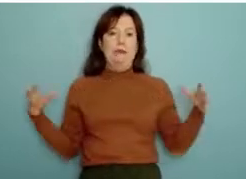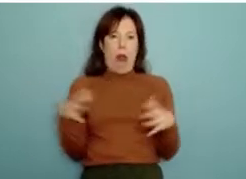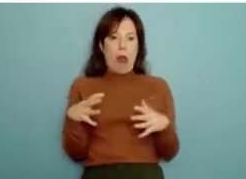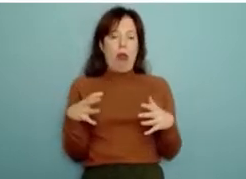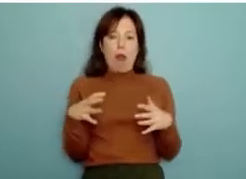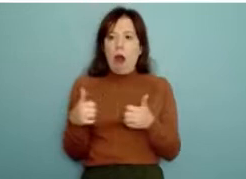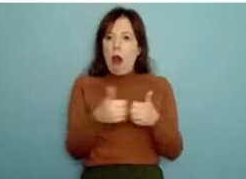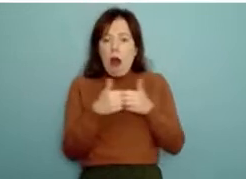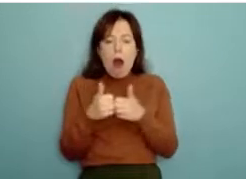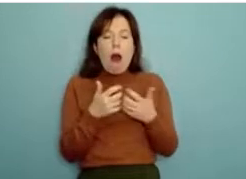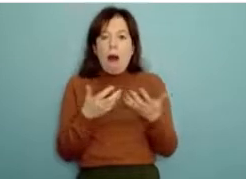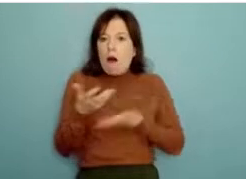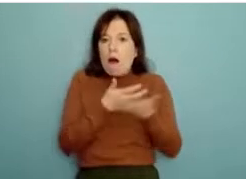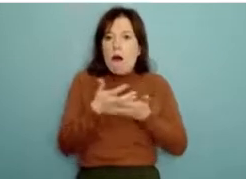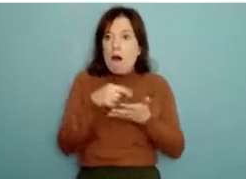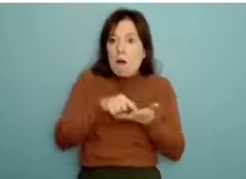them.